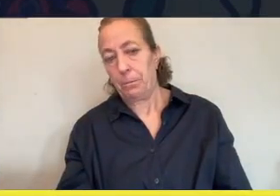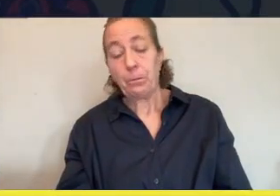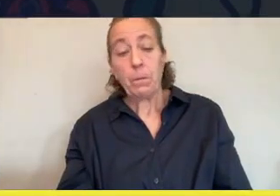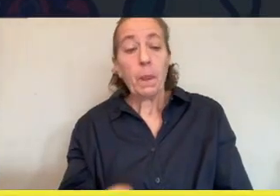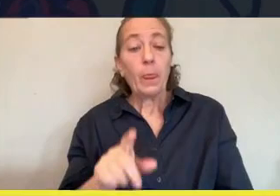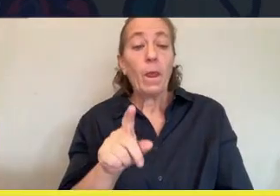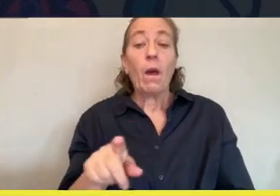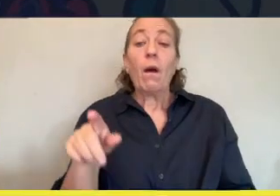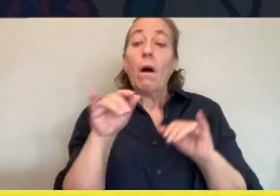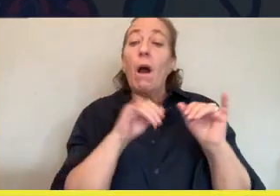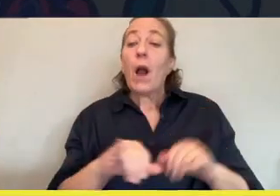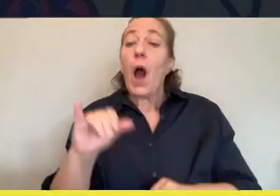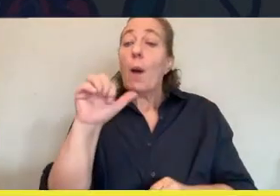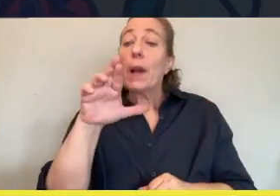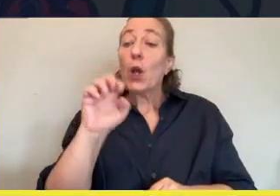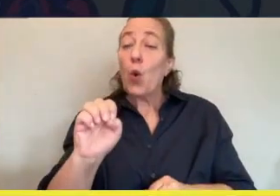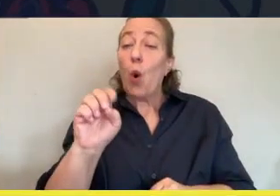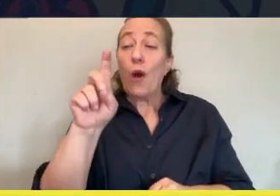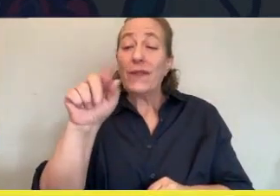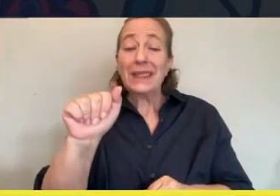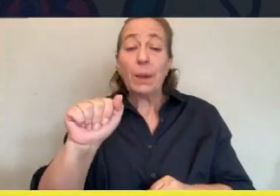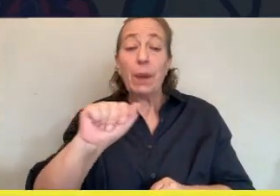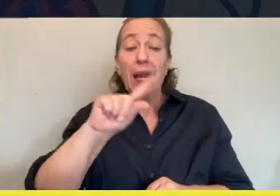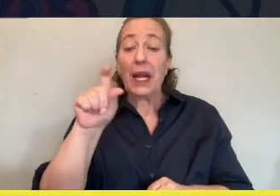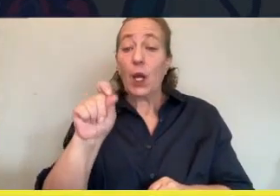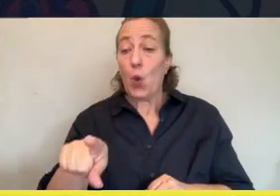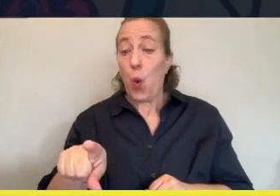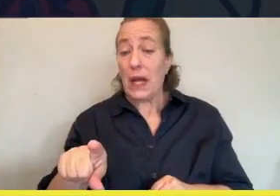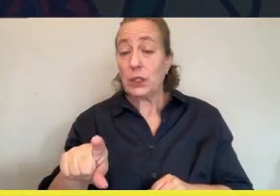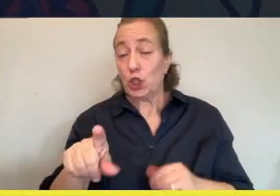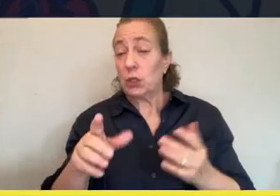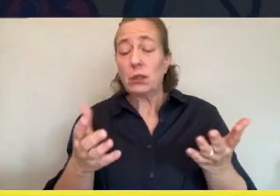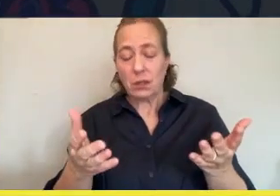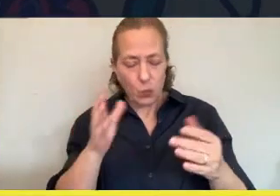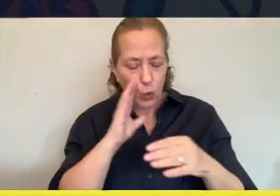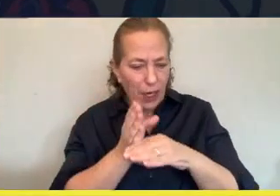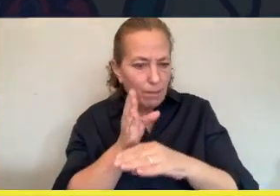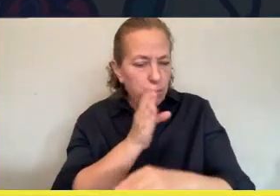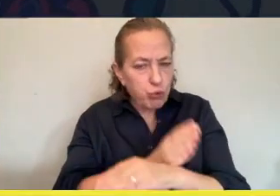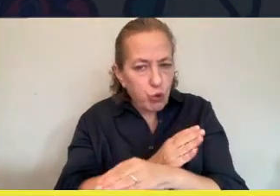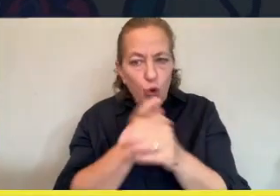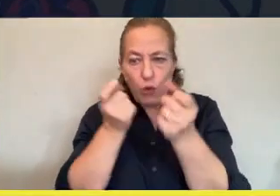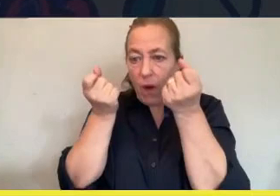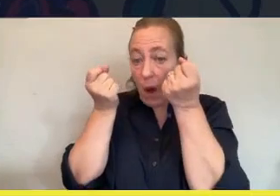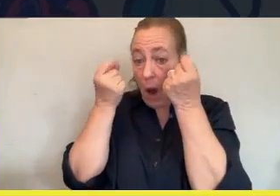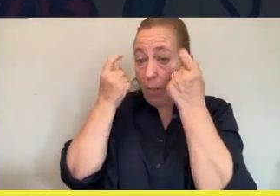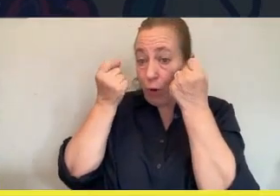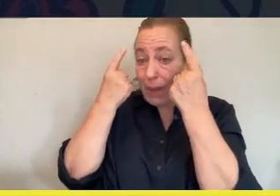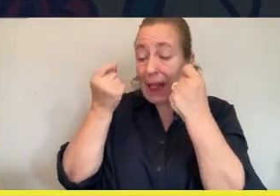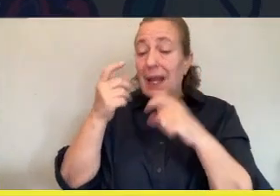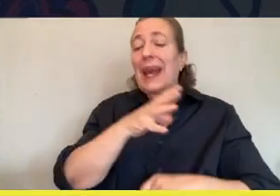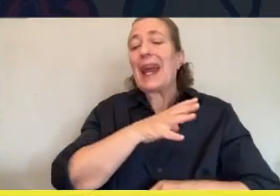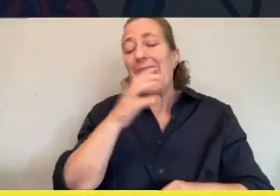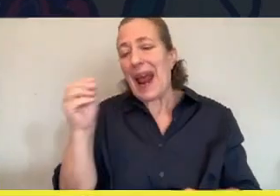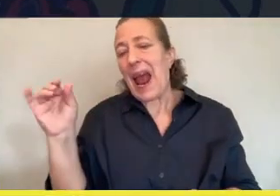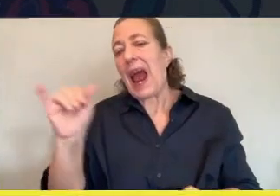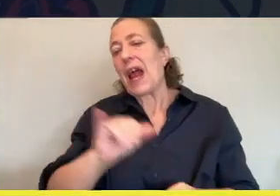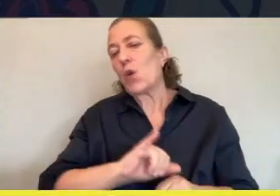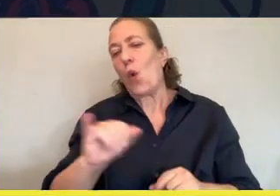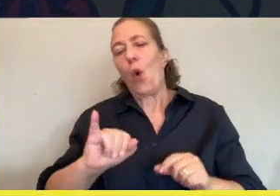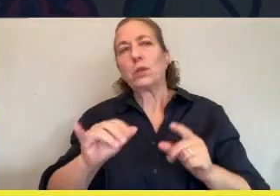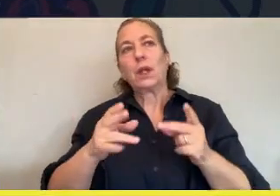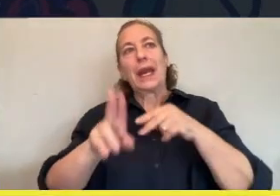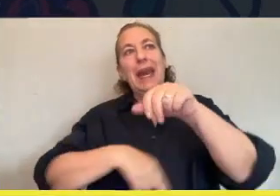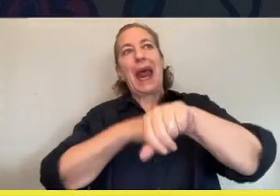disability questions on all data collections would improve comparability, as well as our national discourse about